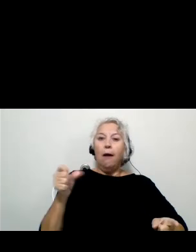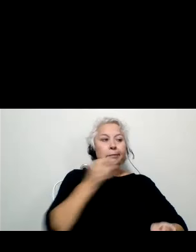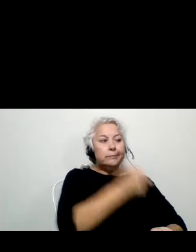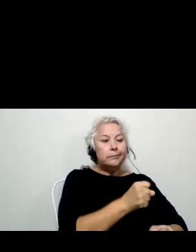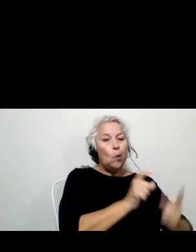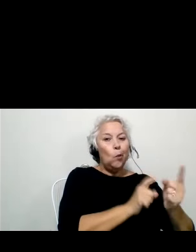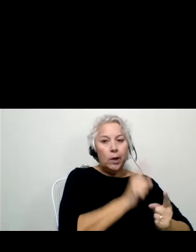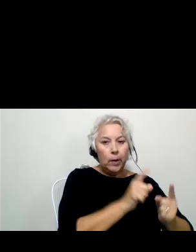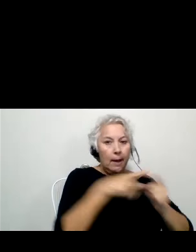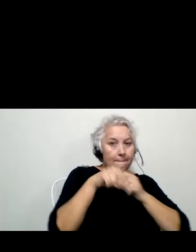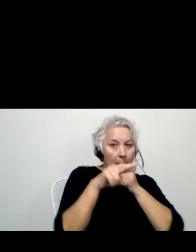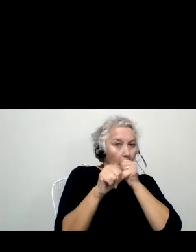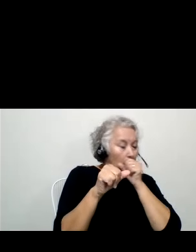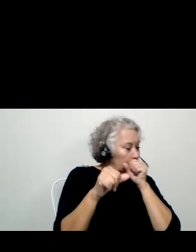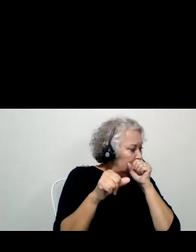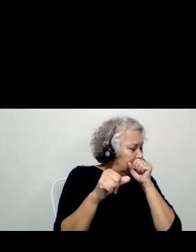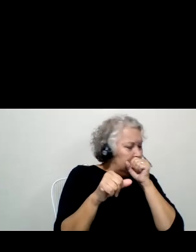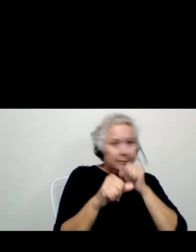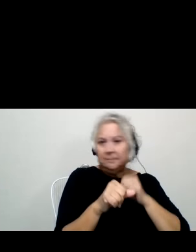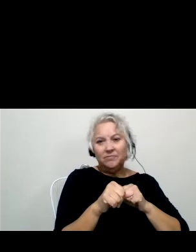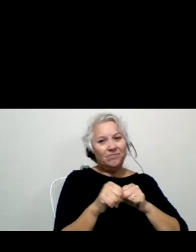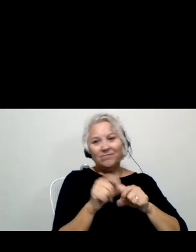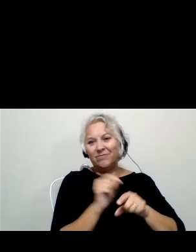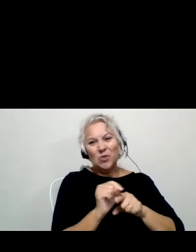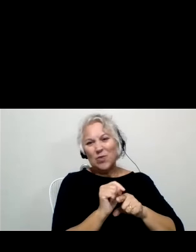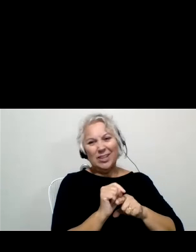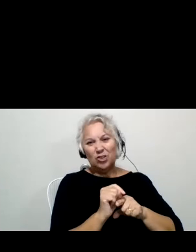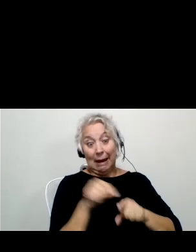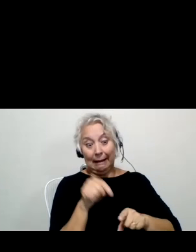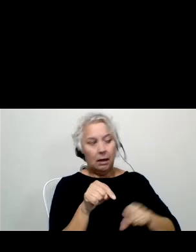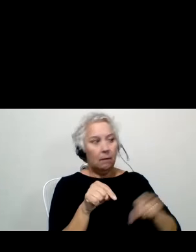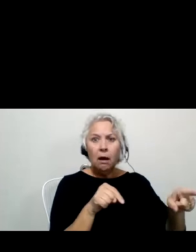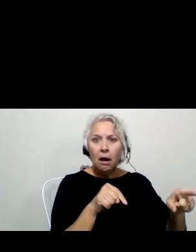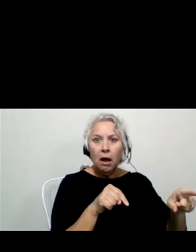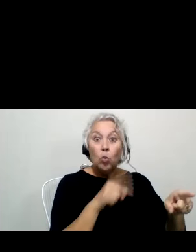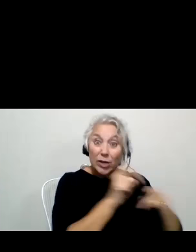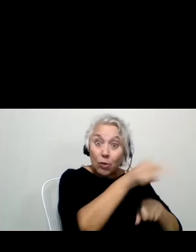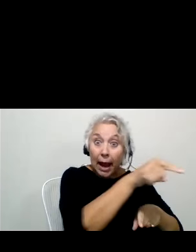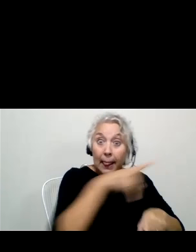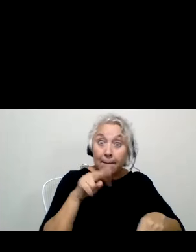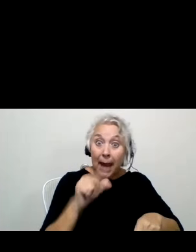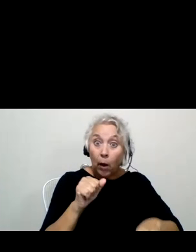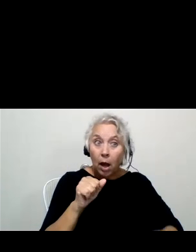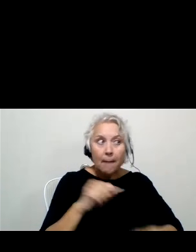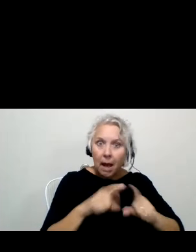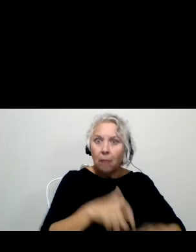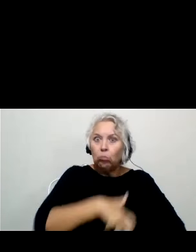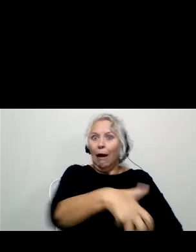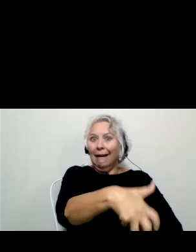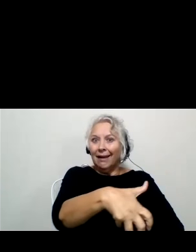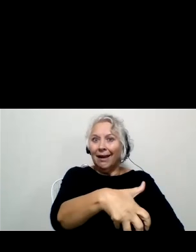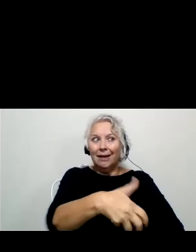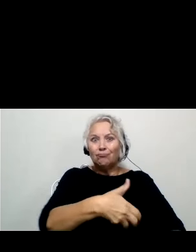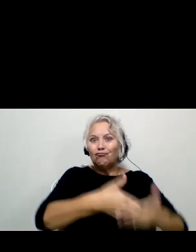one-on-one paraprofessional, we trained her first. Well, she got pregnant, and she had a baby, and she took